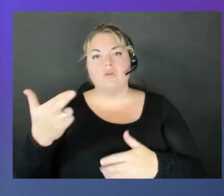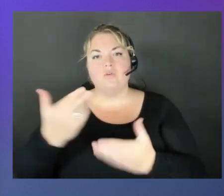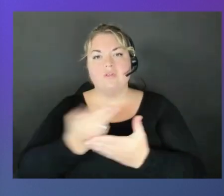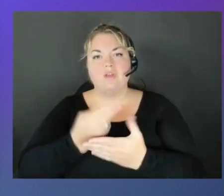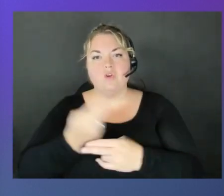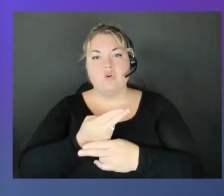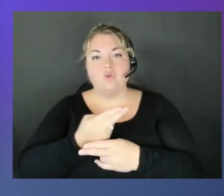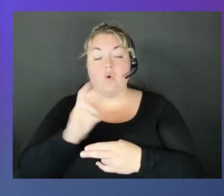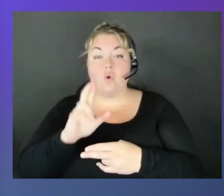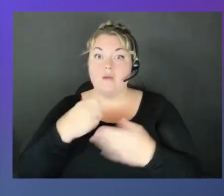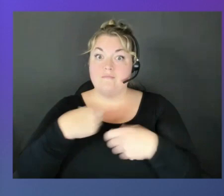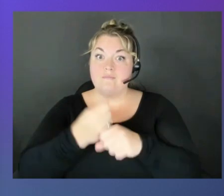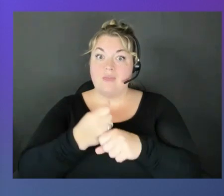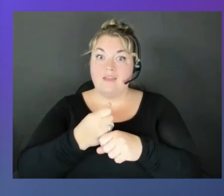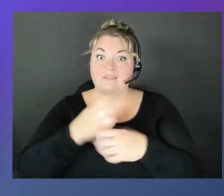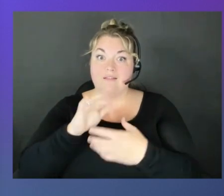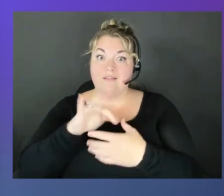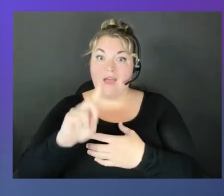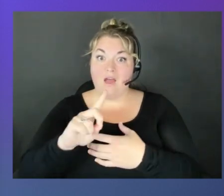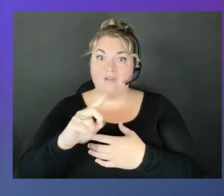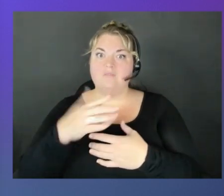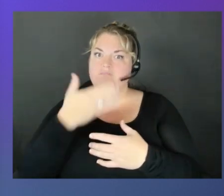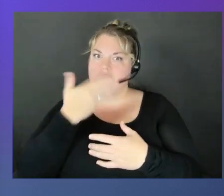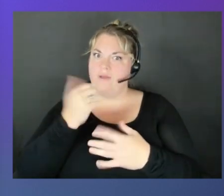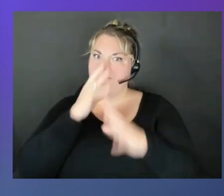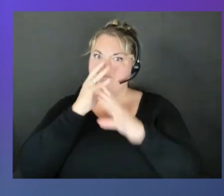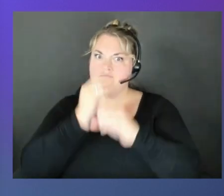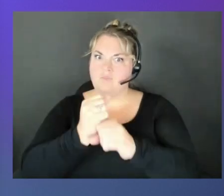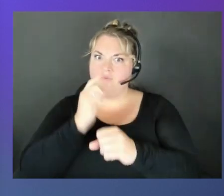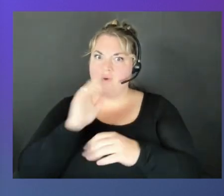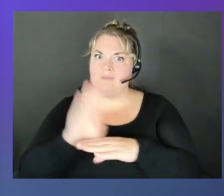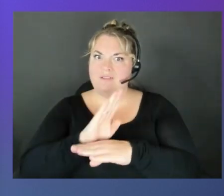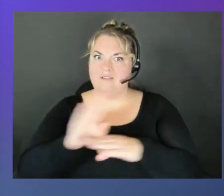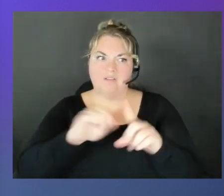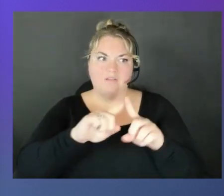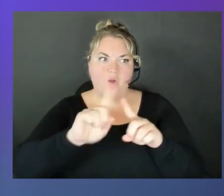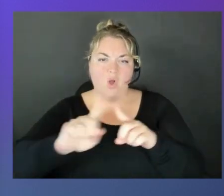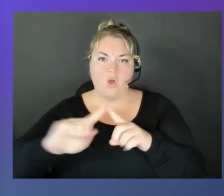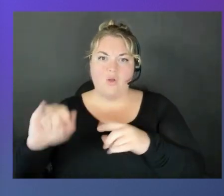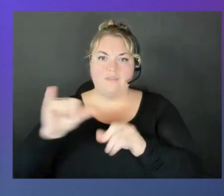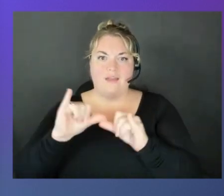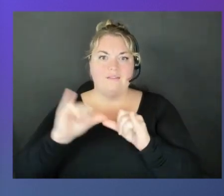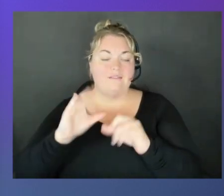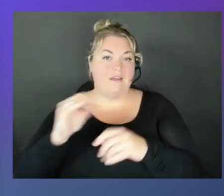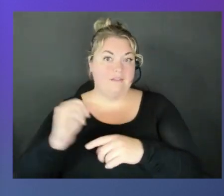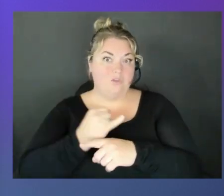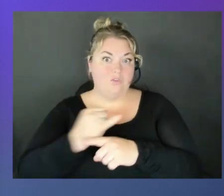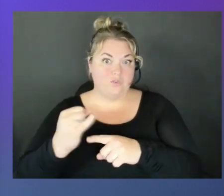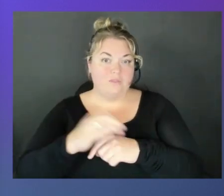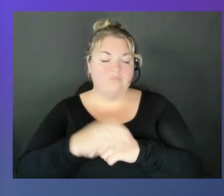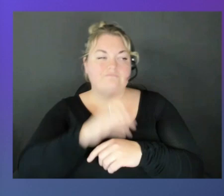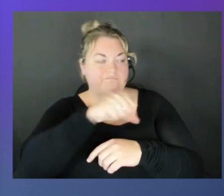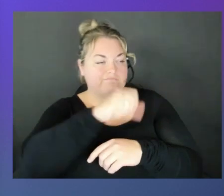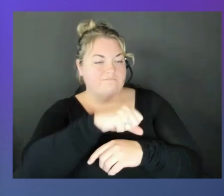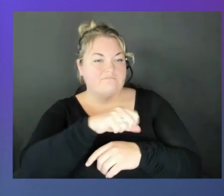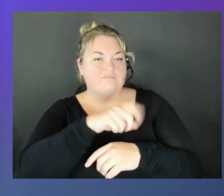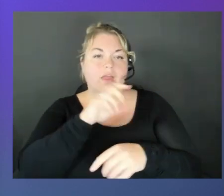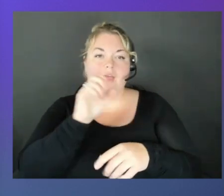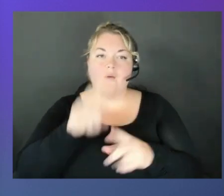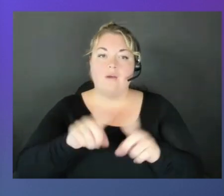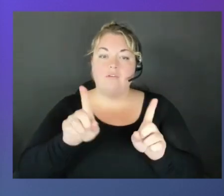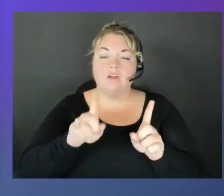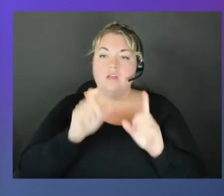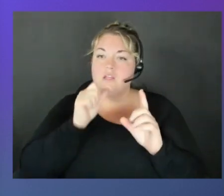cloud very attractive to businesses of all sizes and industries. Absolutely. Yeah, however, not all workloads can be